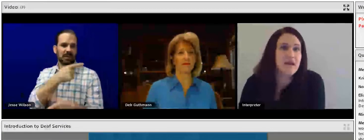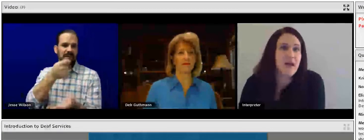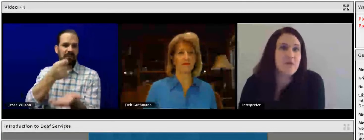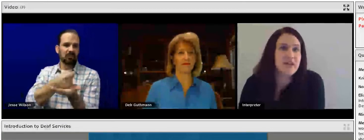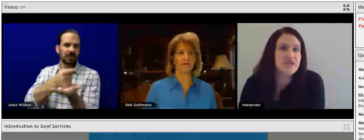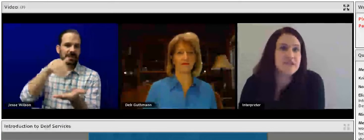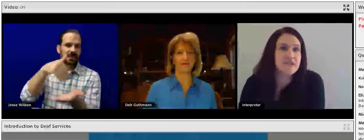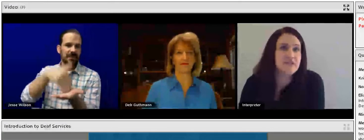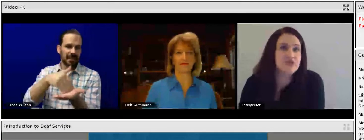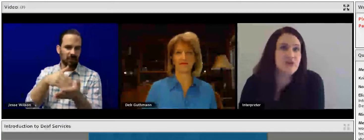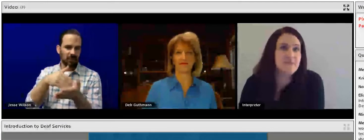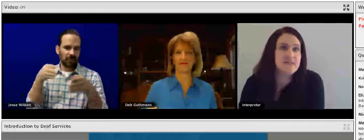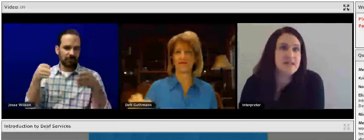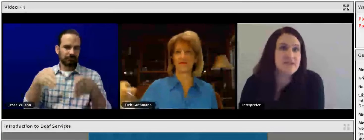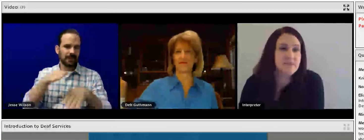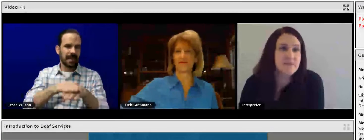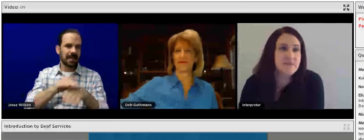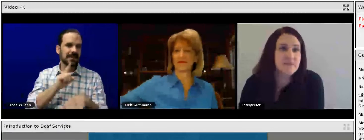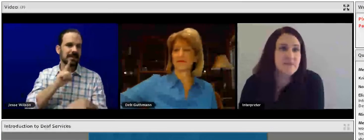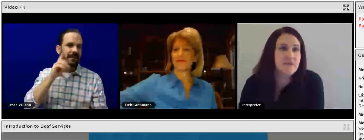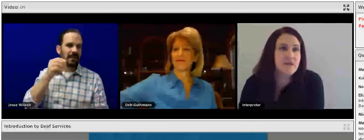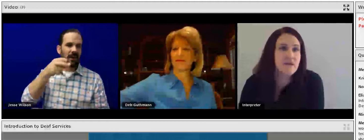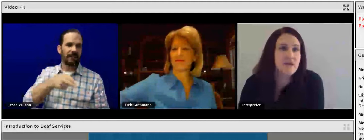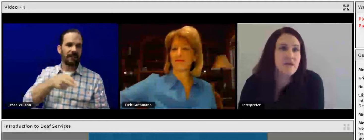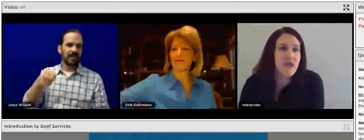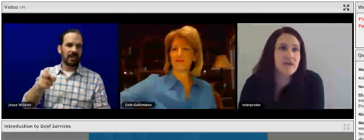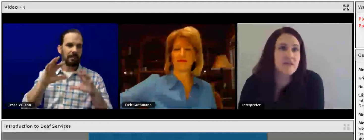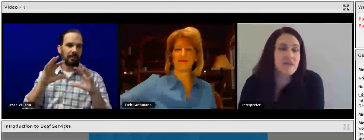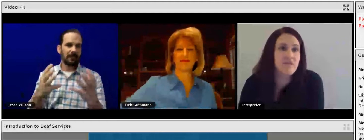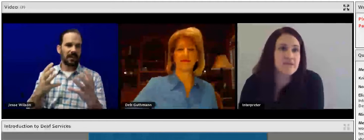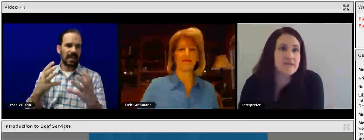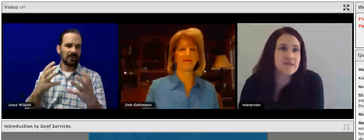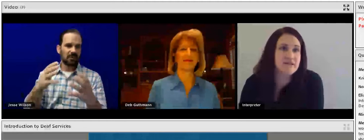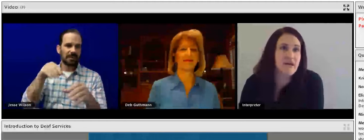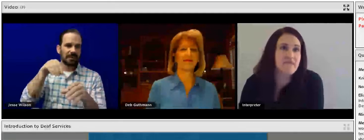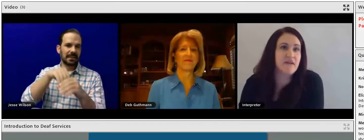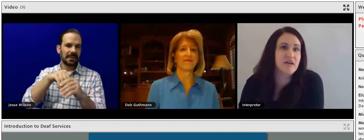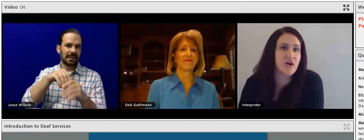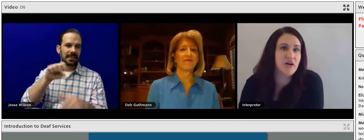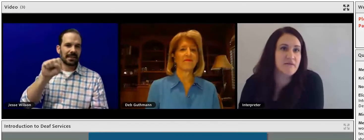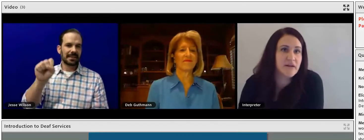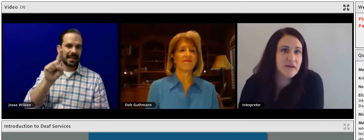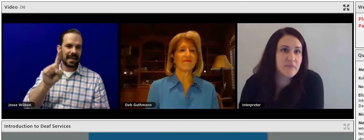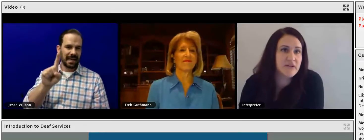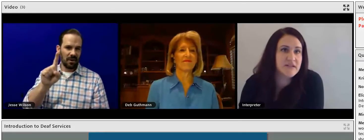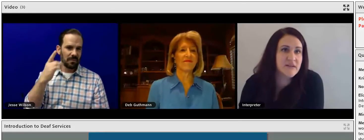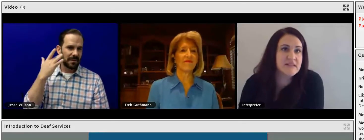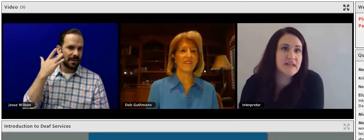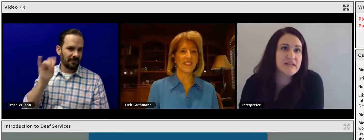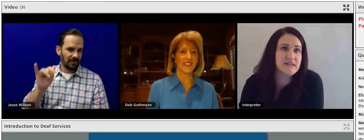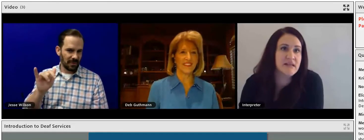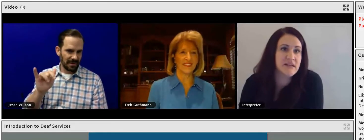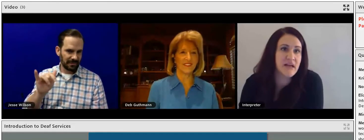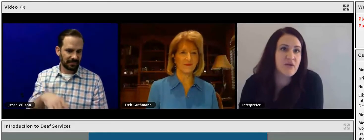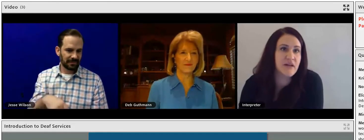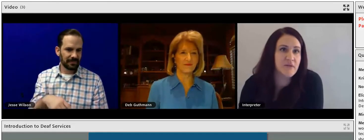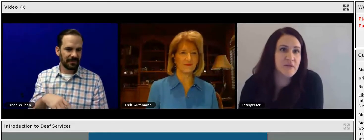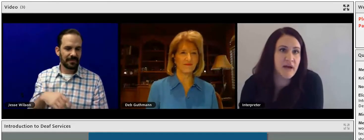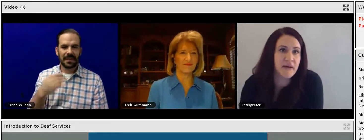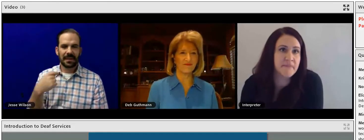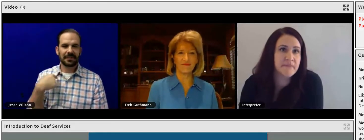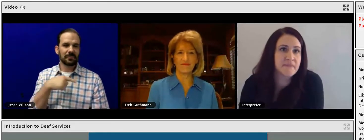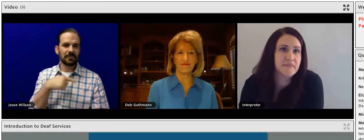I run an outpatient treatment center, and that focuses on deaf and hard of hearing participants in